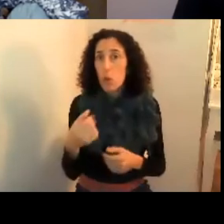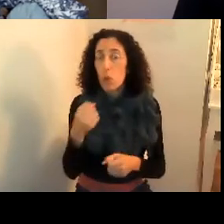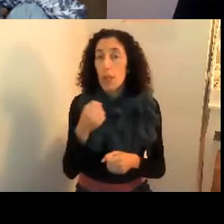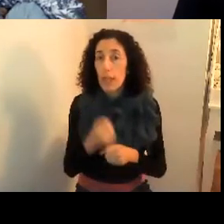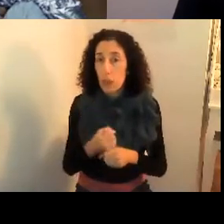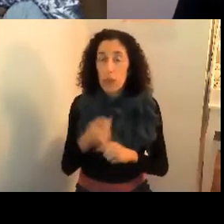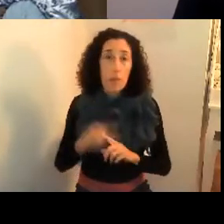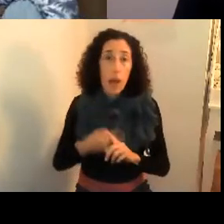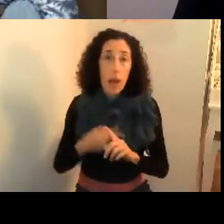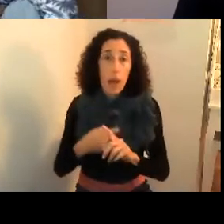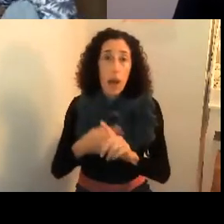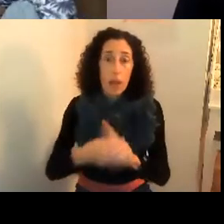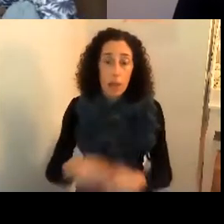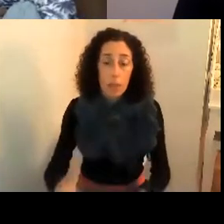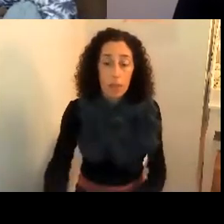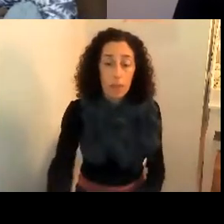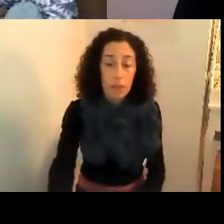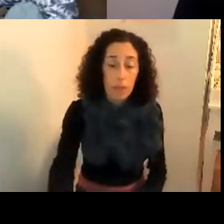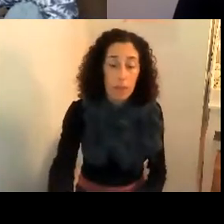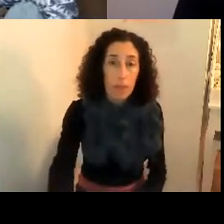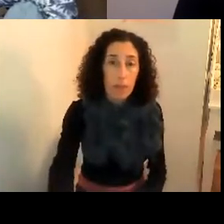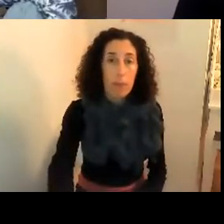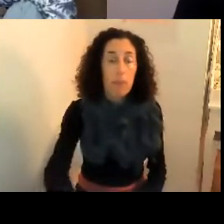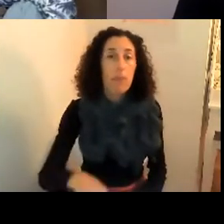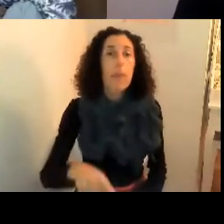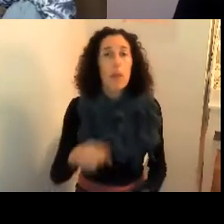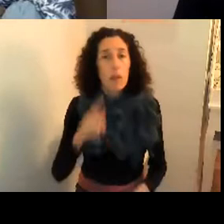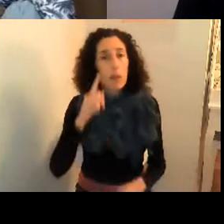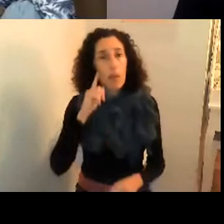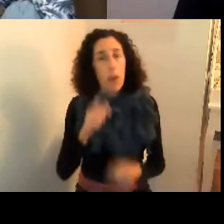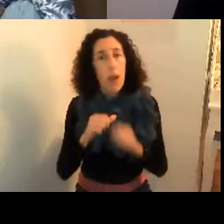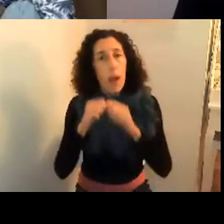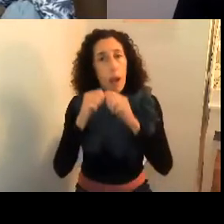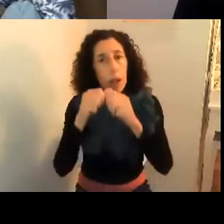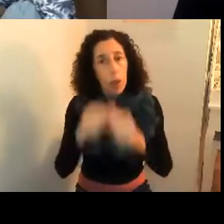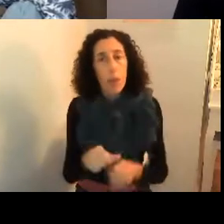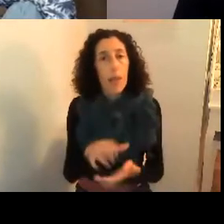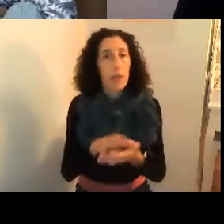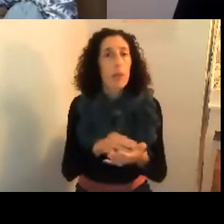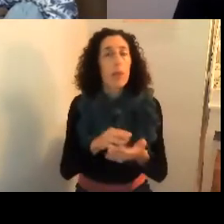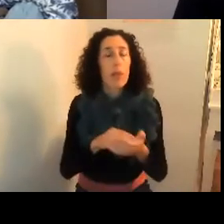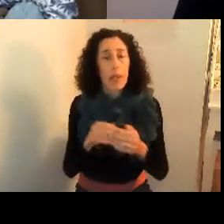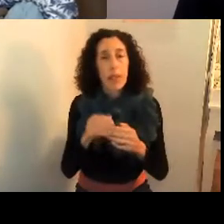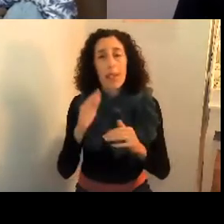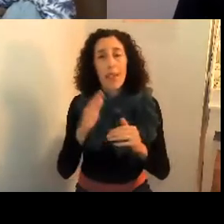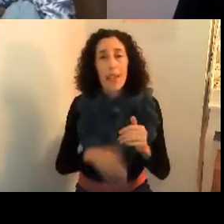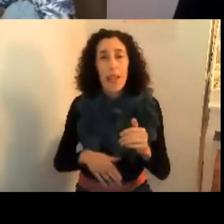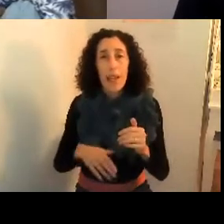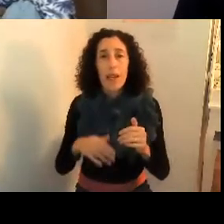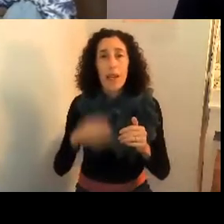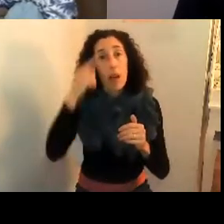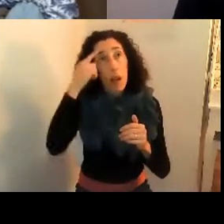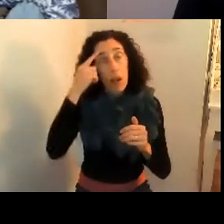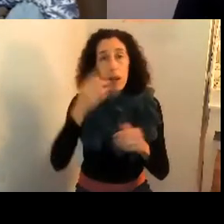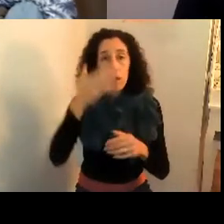conversations can't be fleeting. It can't be something we talk about now because it's on people's minds and then forget about. We want it to be